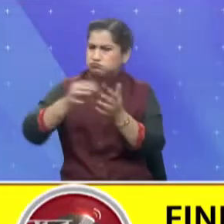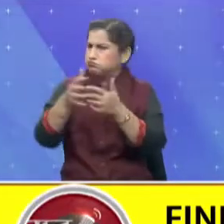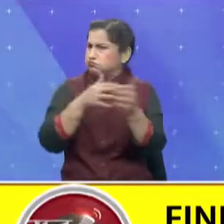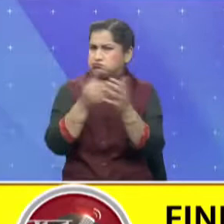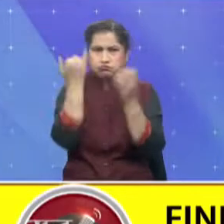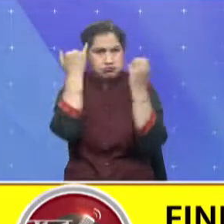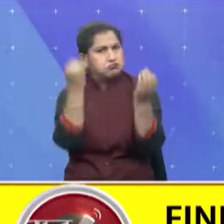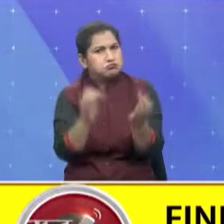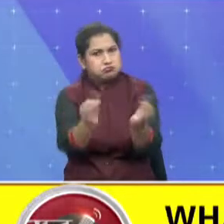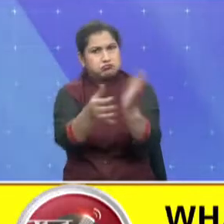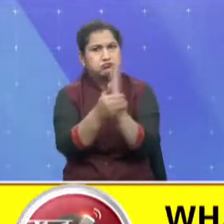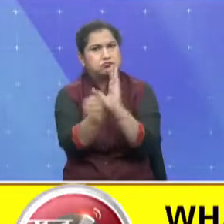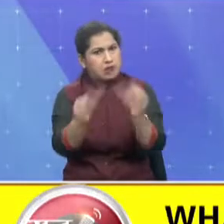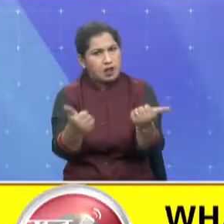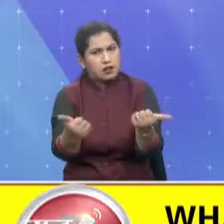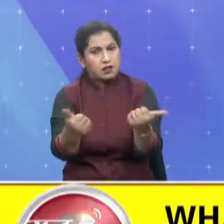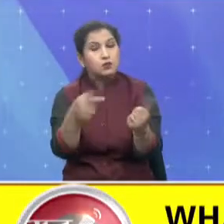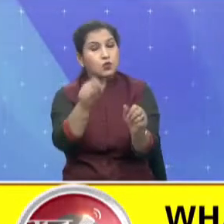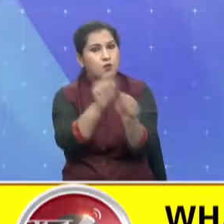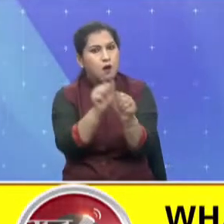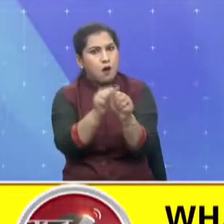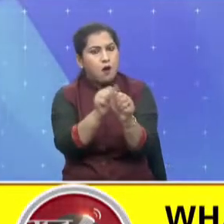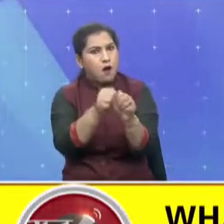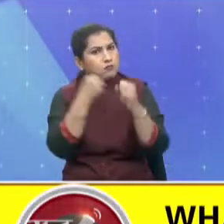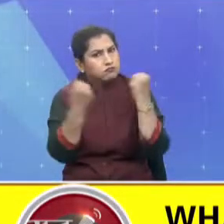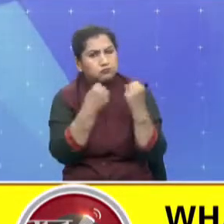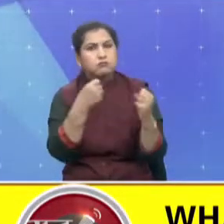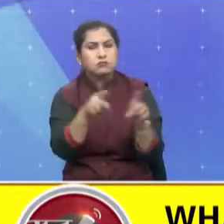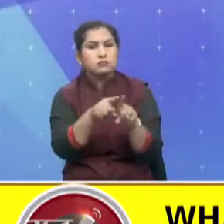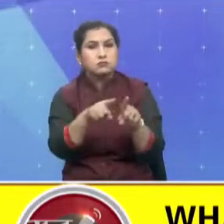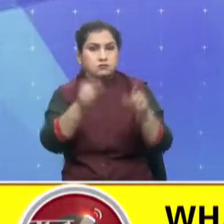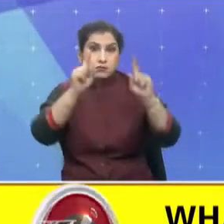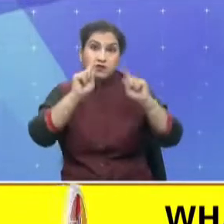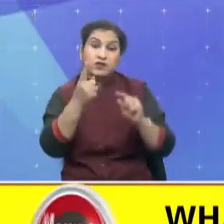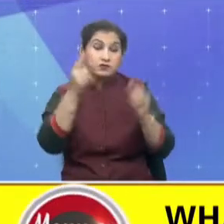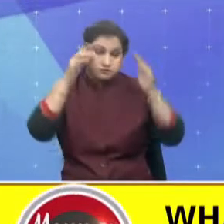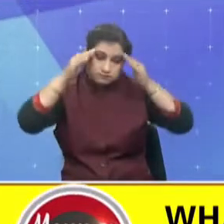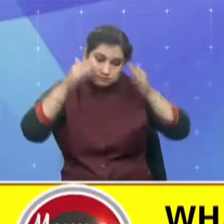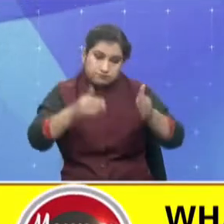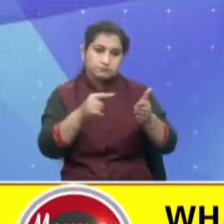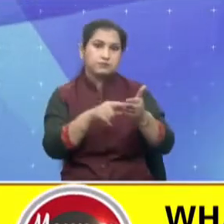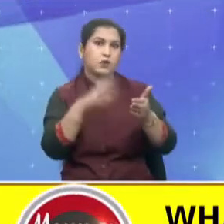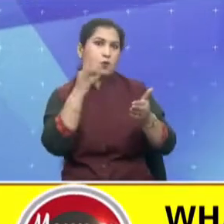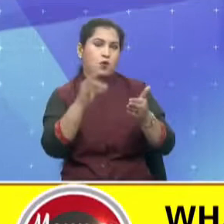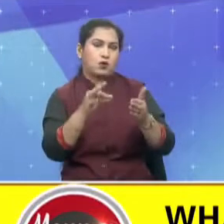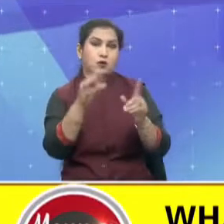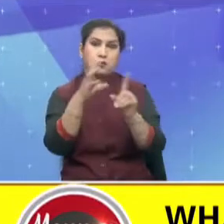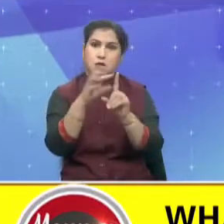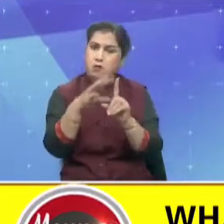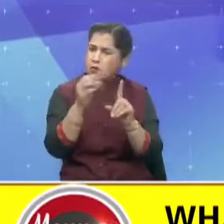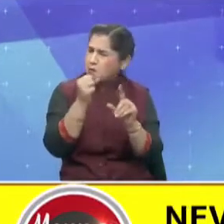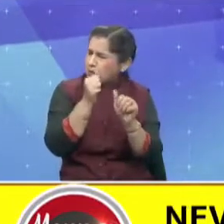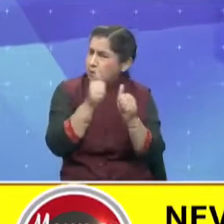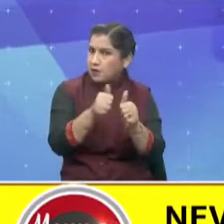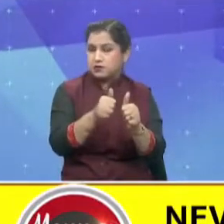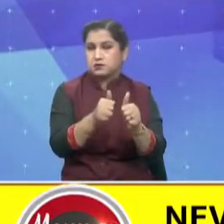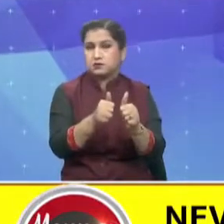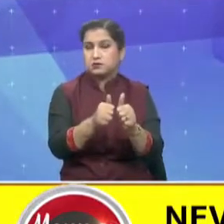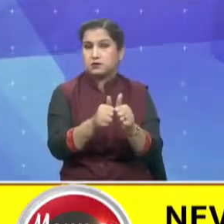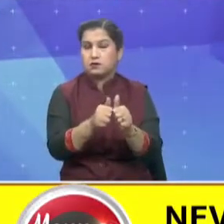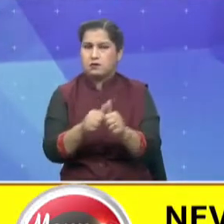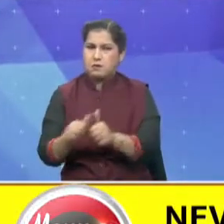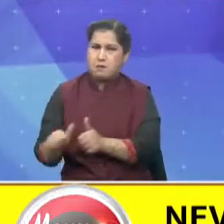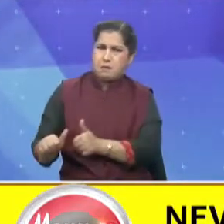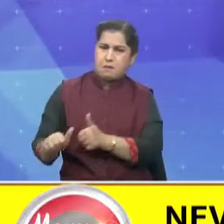etc. Whatever you work towards, be dedicated, do your best. Never go to